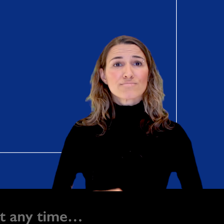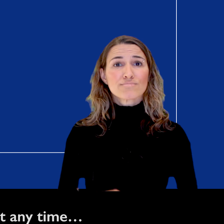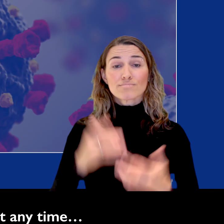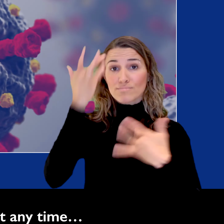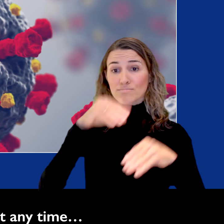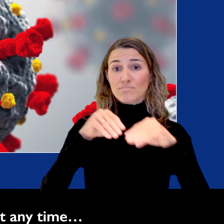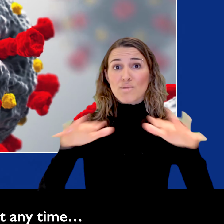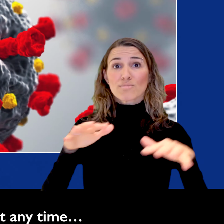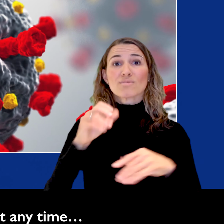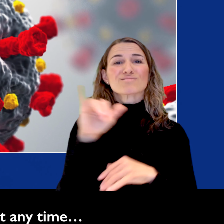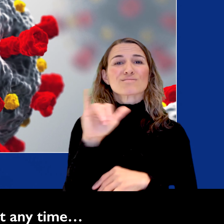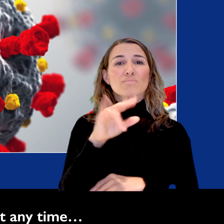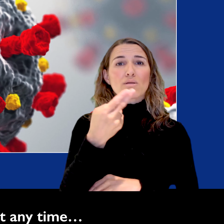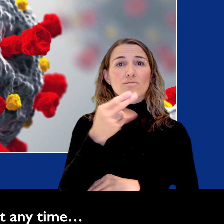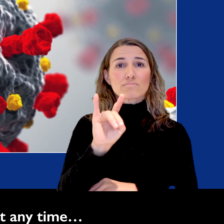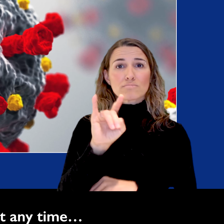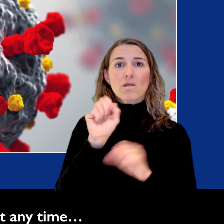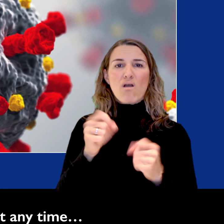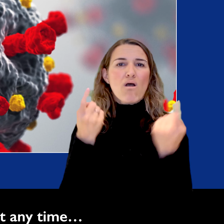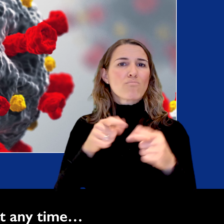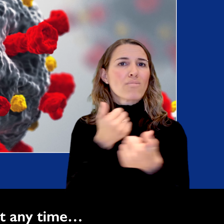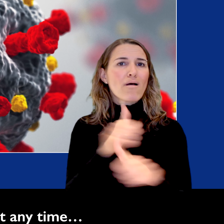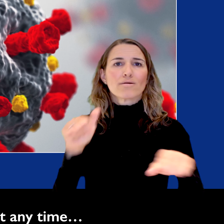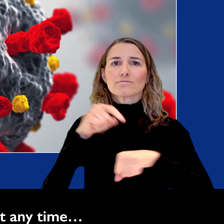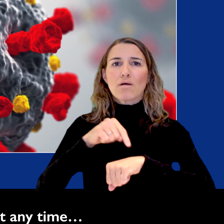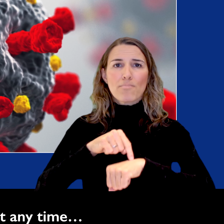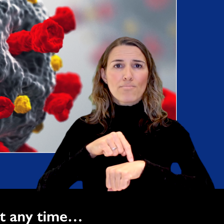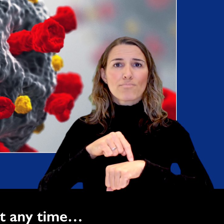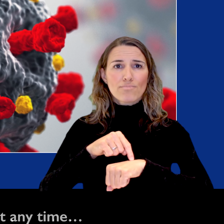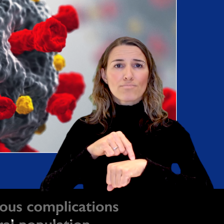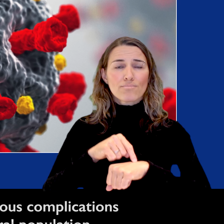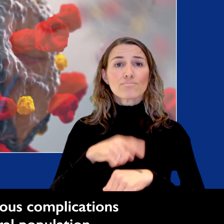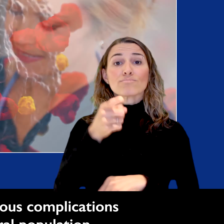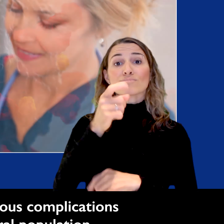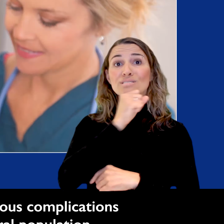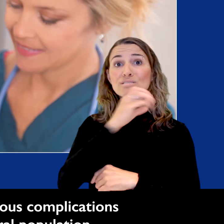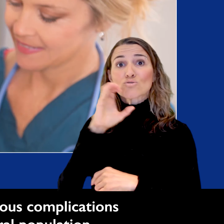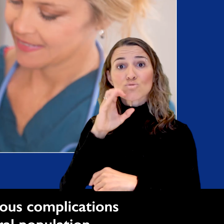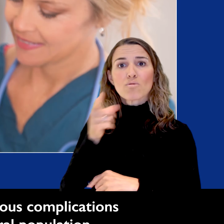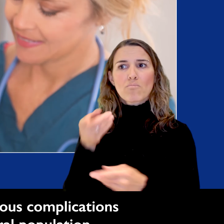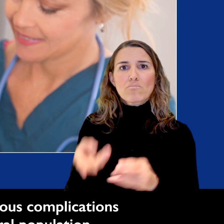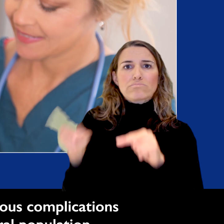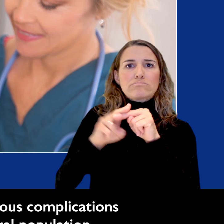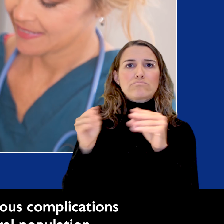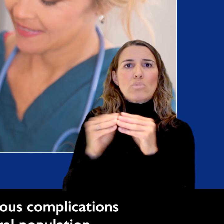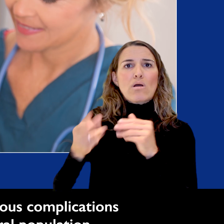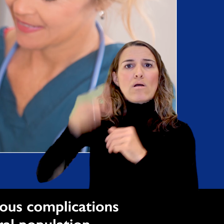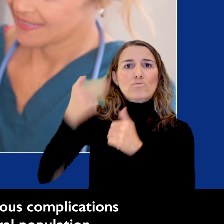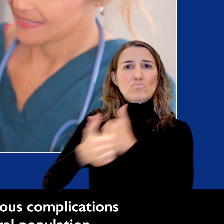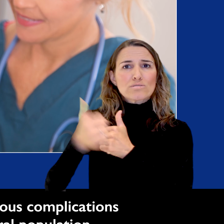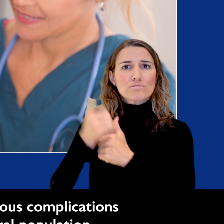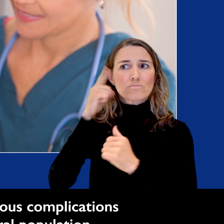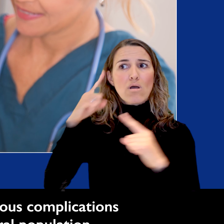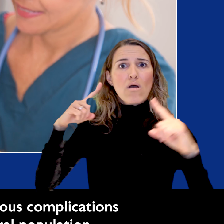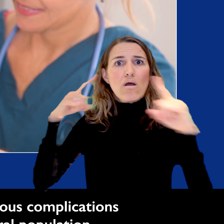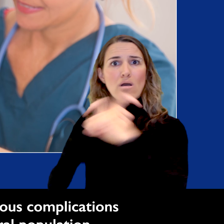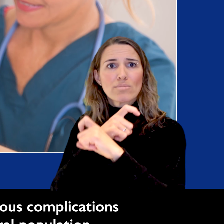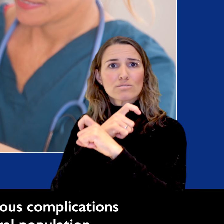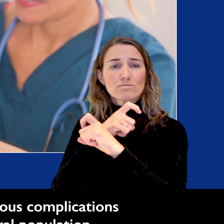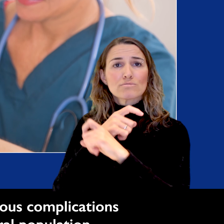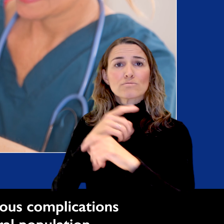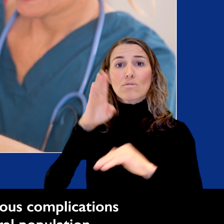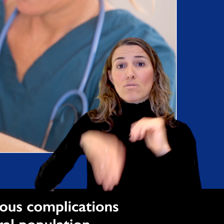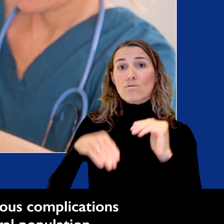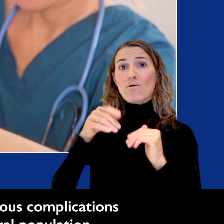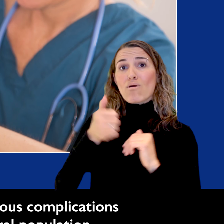Pandemics. Pandemics like H1N1 can occur at any time, and seniors have a higher risk of serious complications from